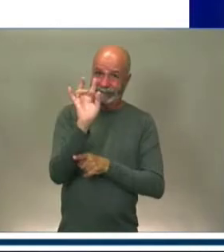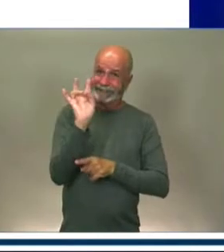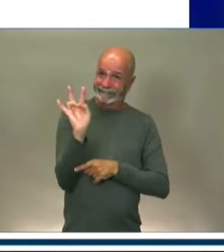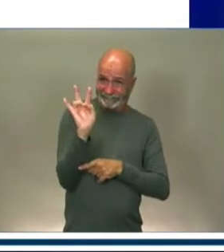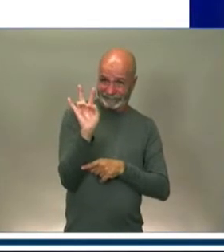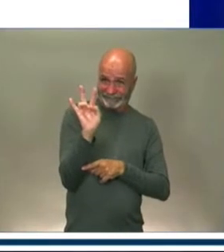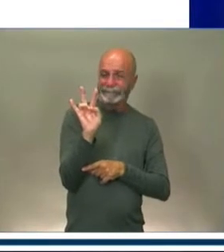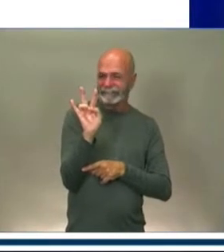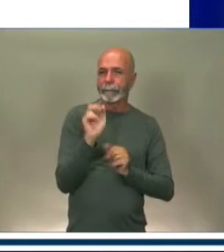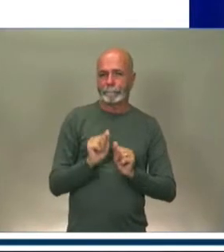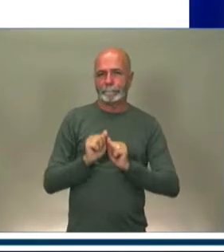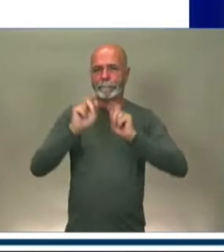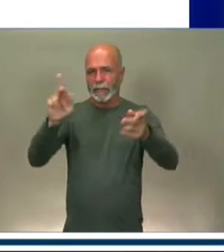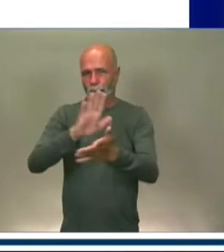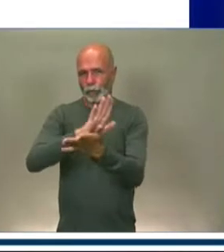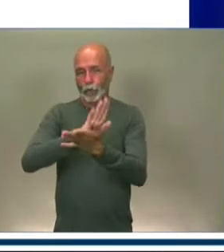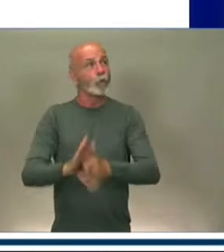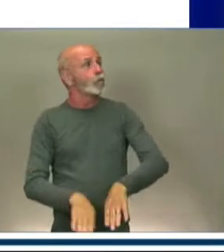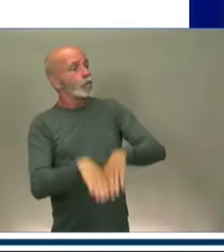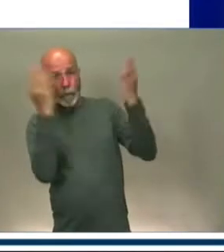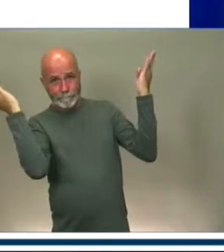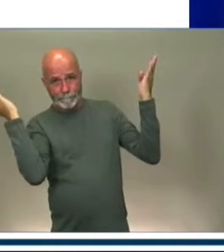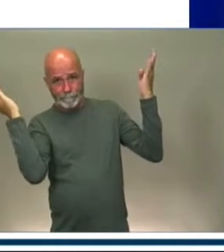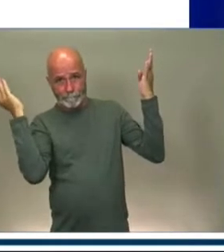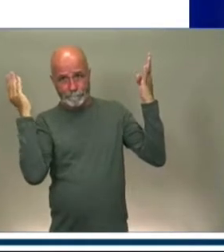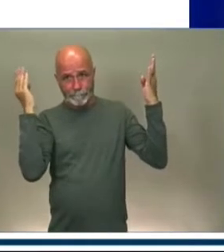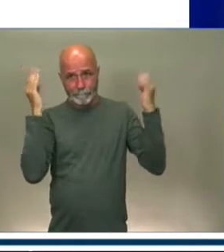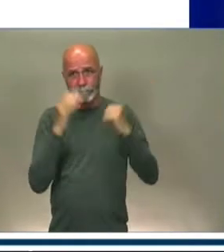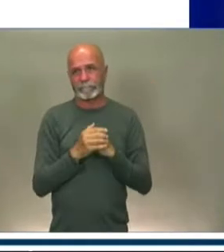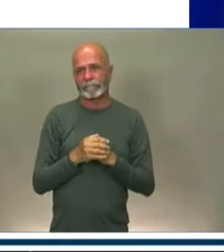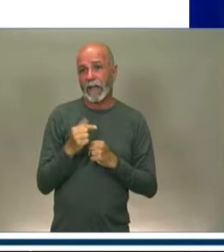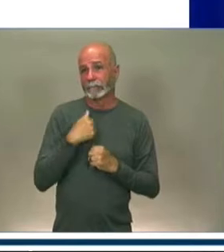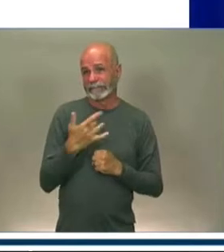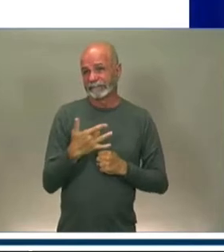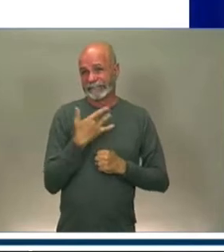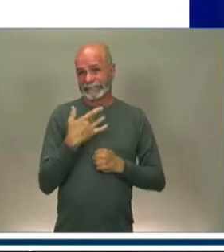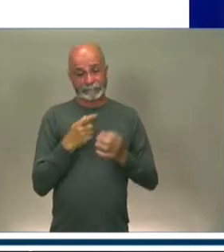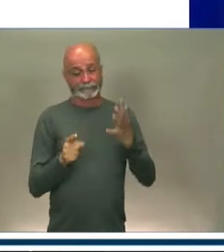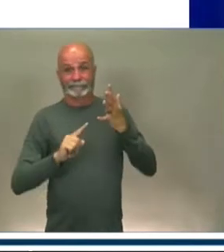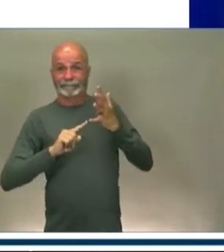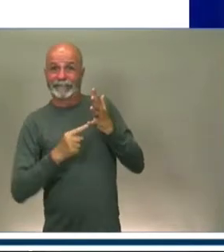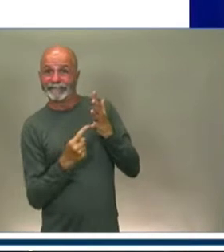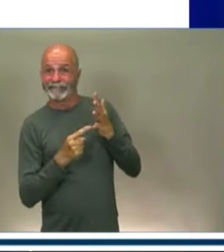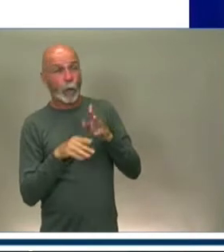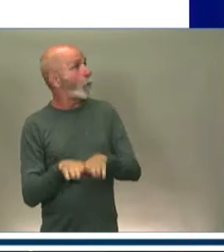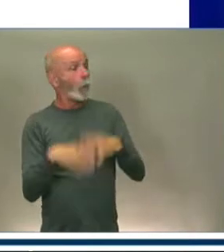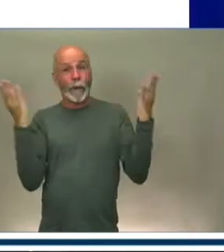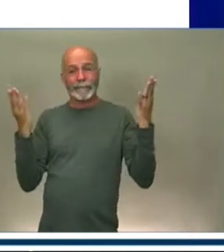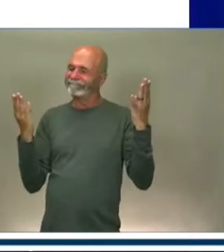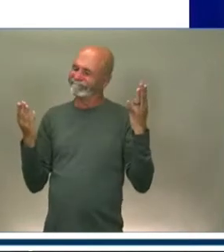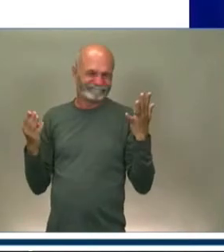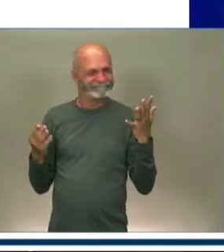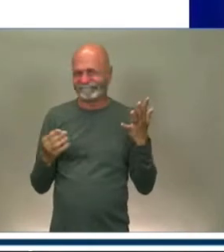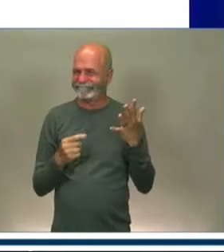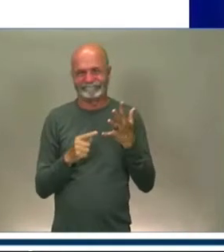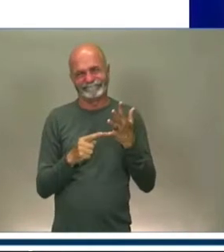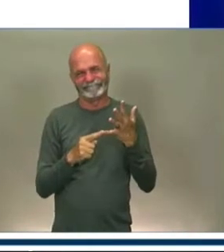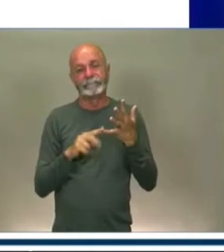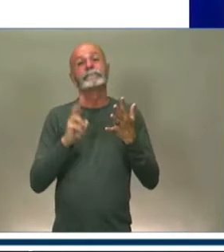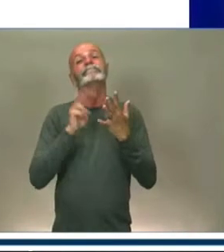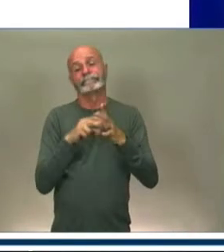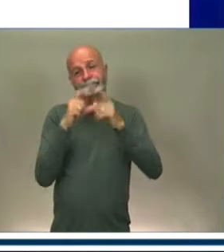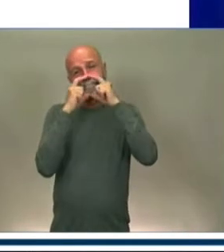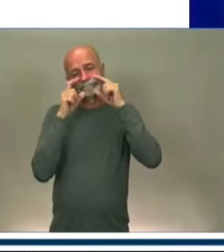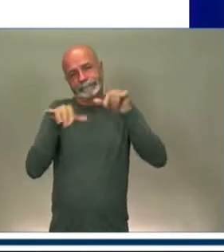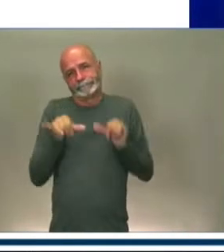we likely will not be in phase five by then, masking will still be required in schools for the time being. We